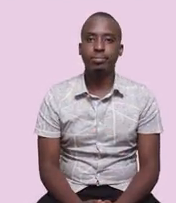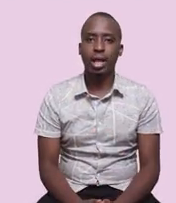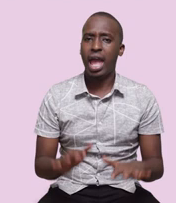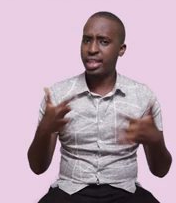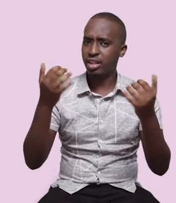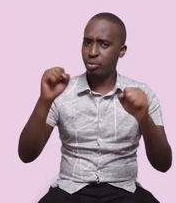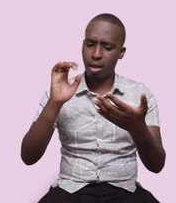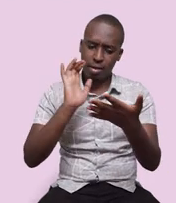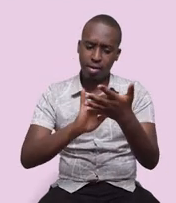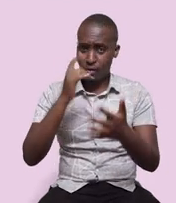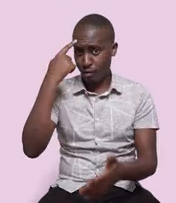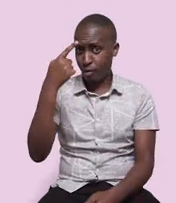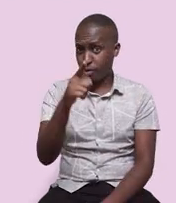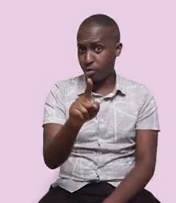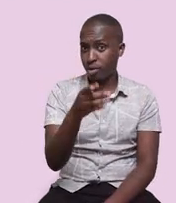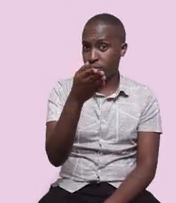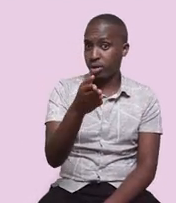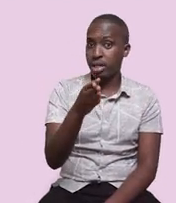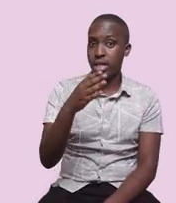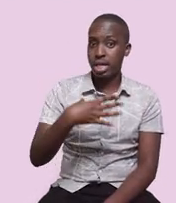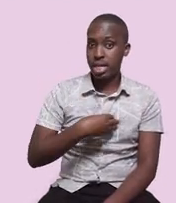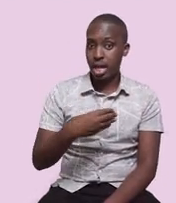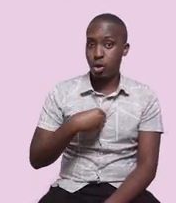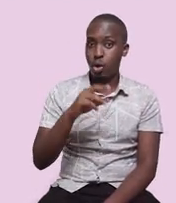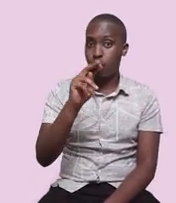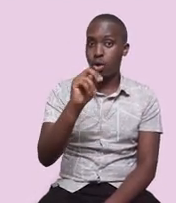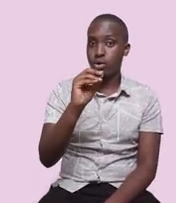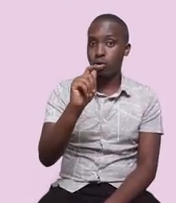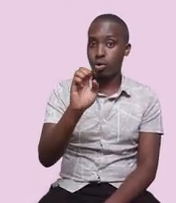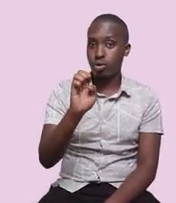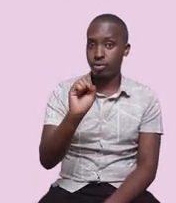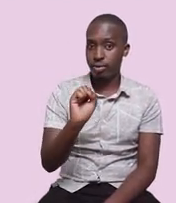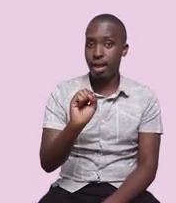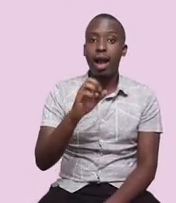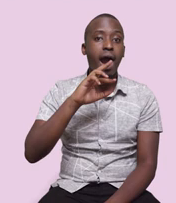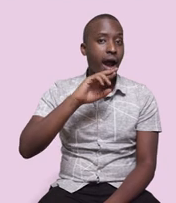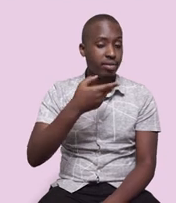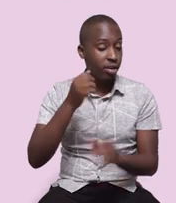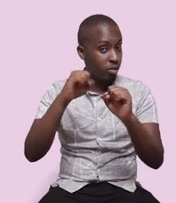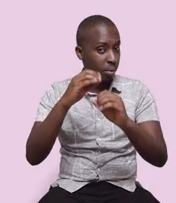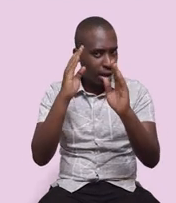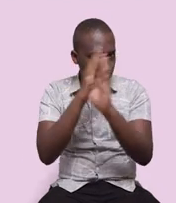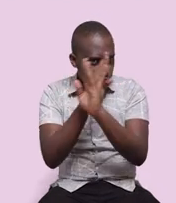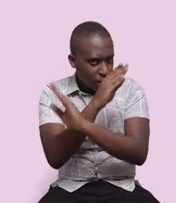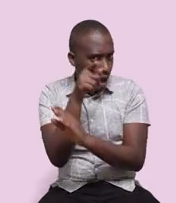Can I click for you on this yellow sticky note? The answer is maybe hidden there.